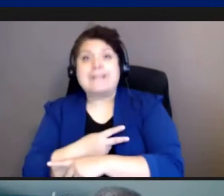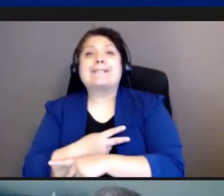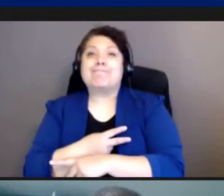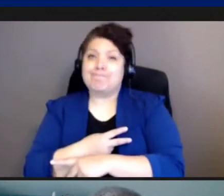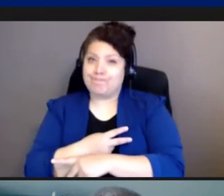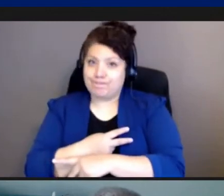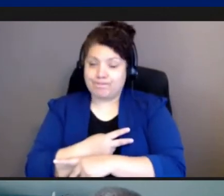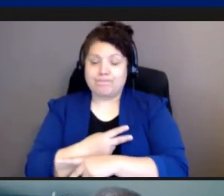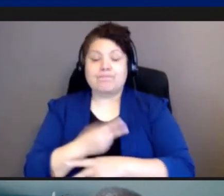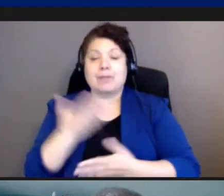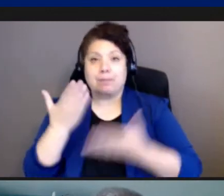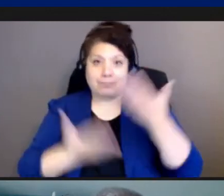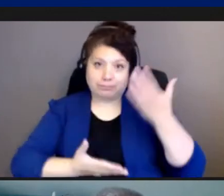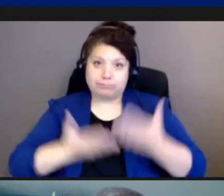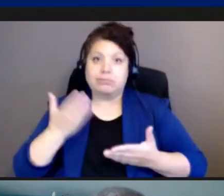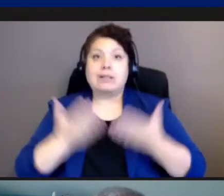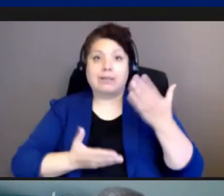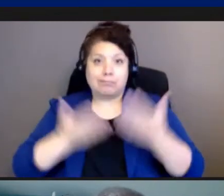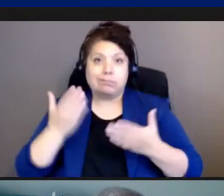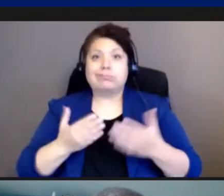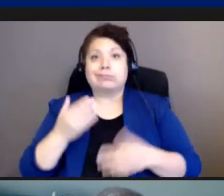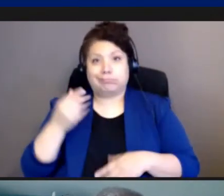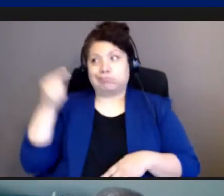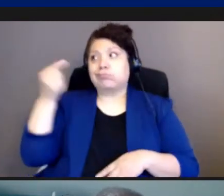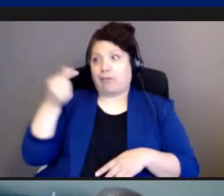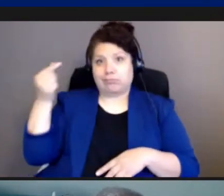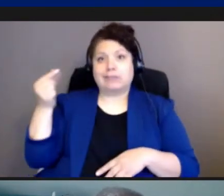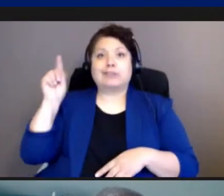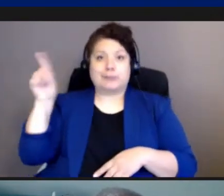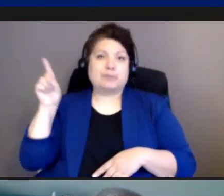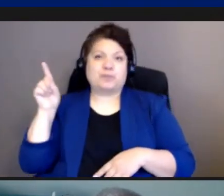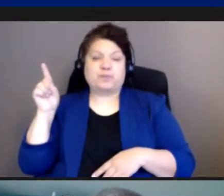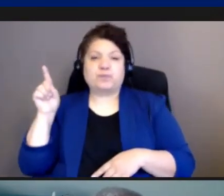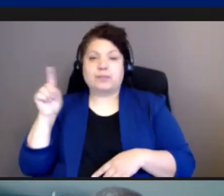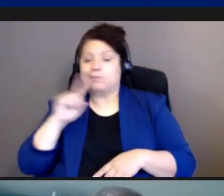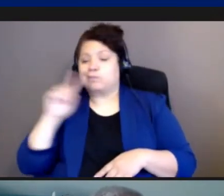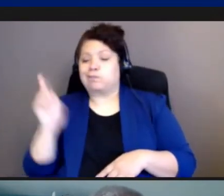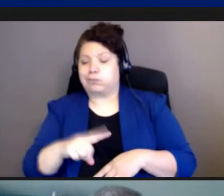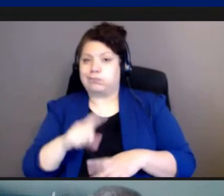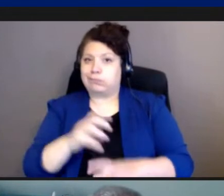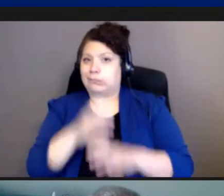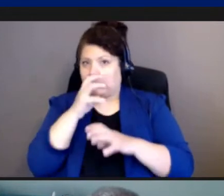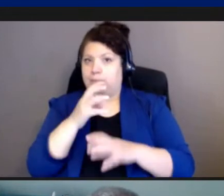the options for government will decrease.